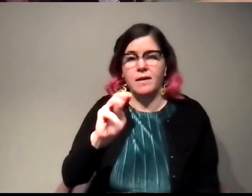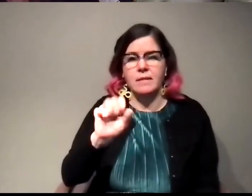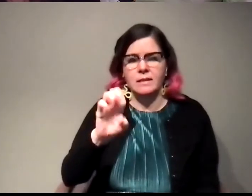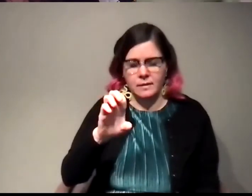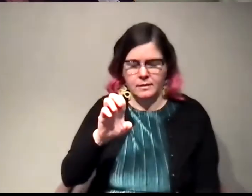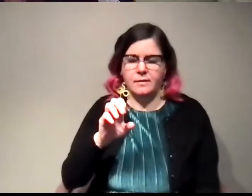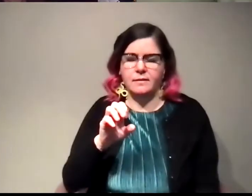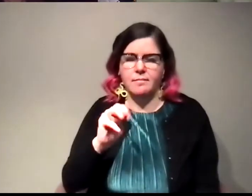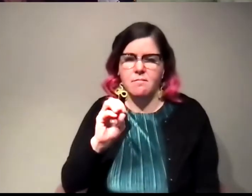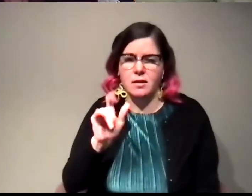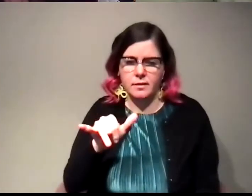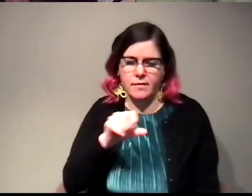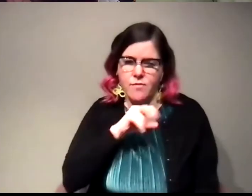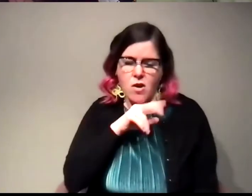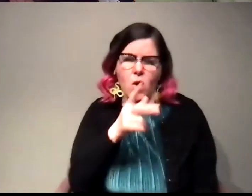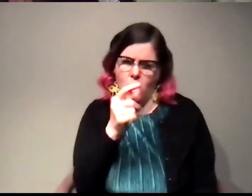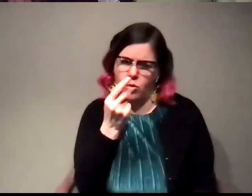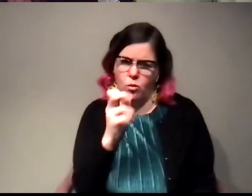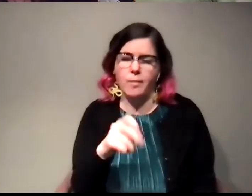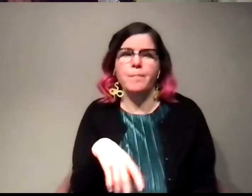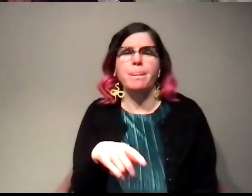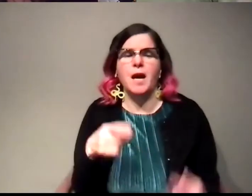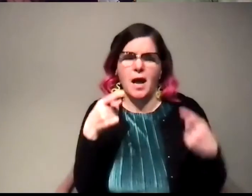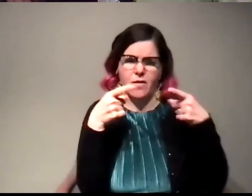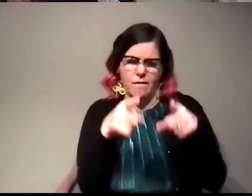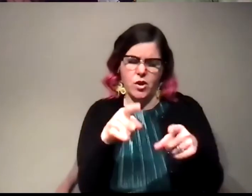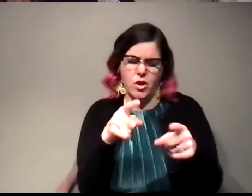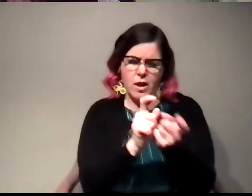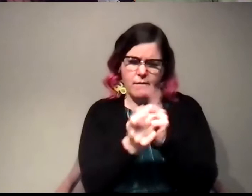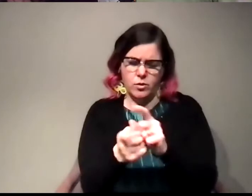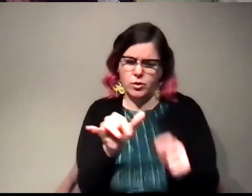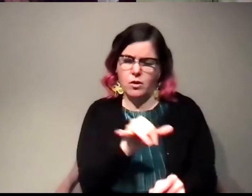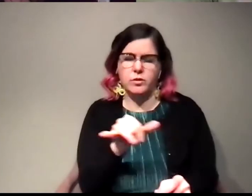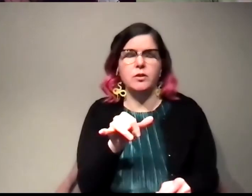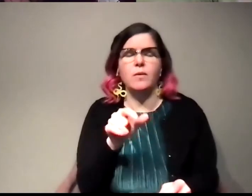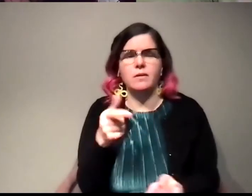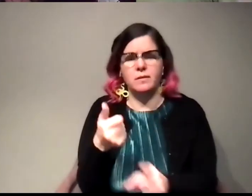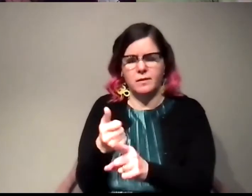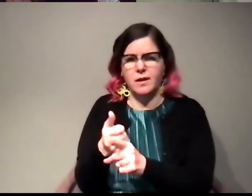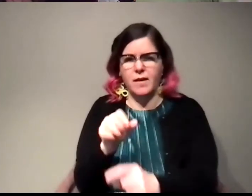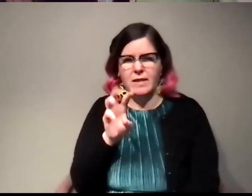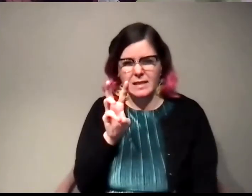gorgeous. It's an interesting example of convergent evolution too, because the Vietnamese mossy frog has, I think, 6